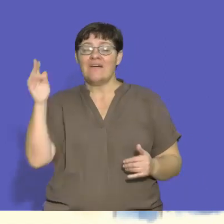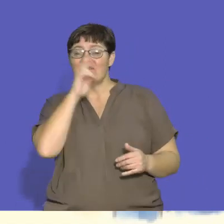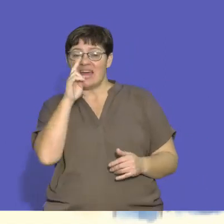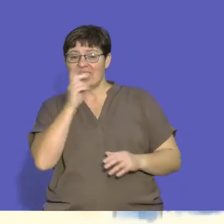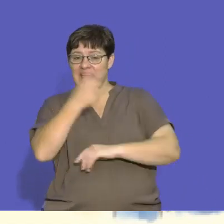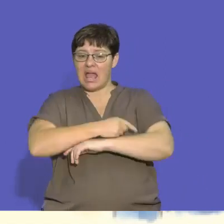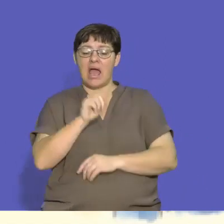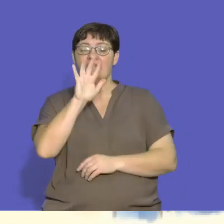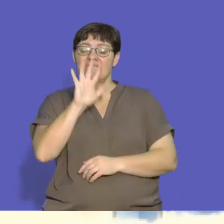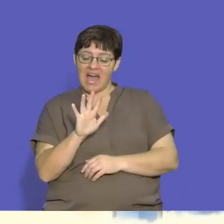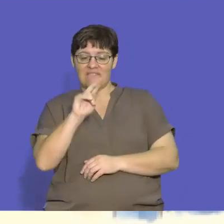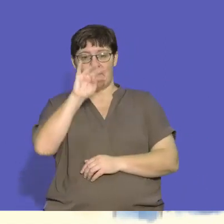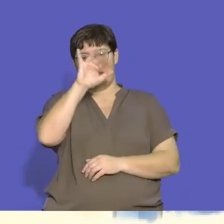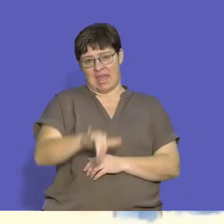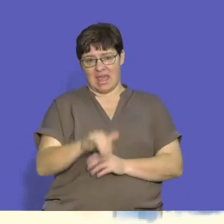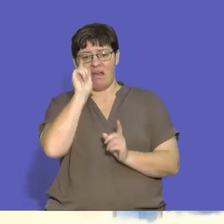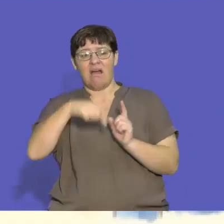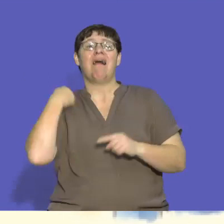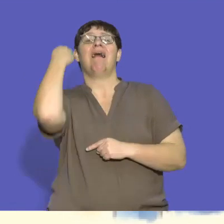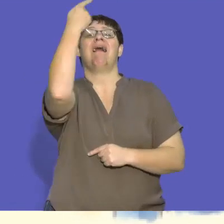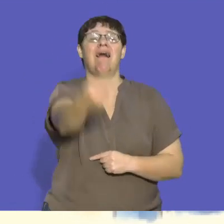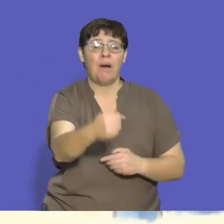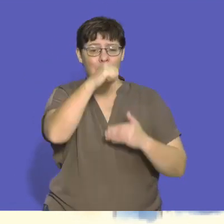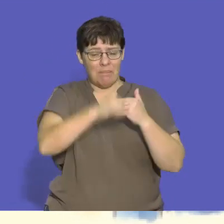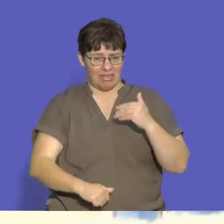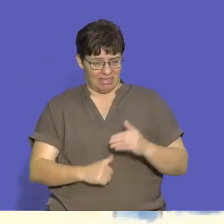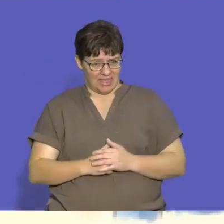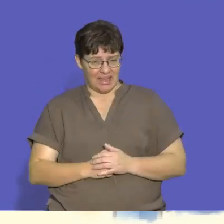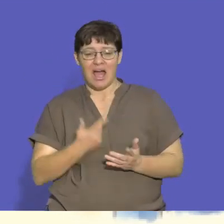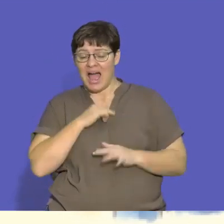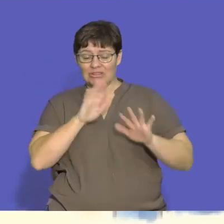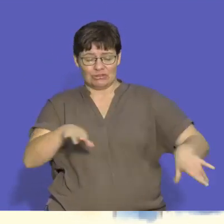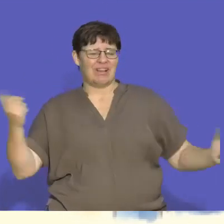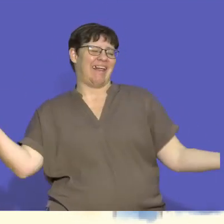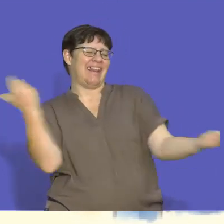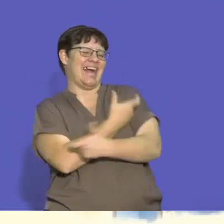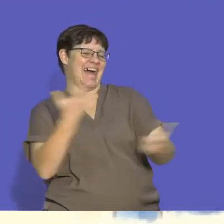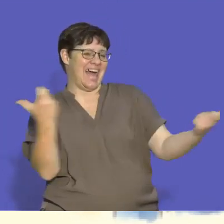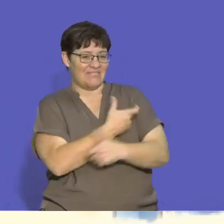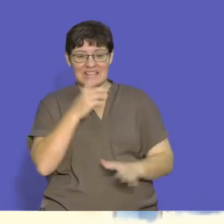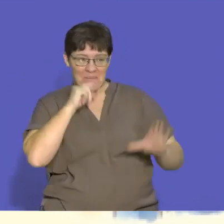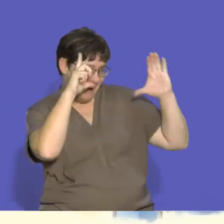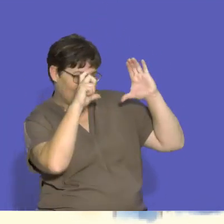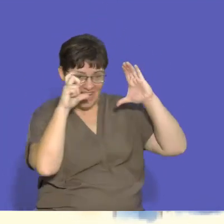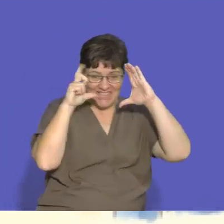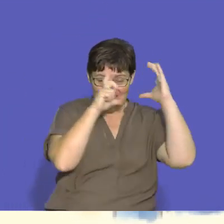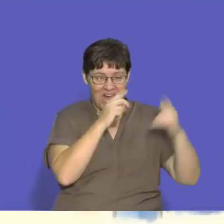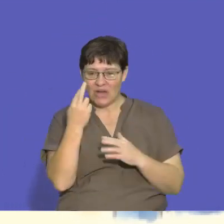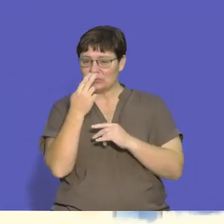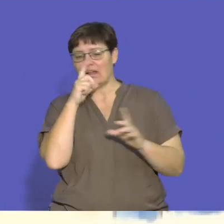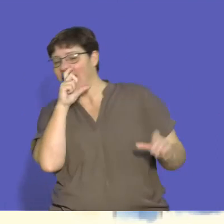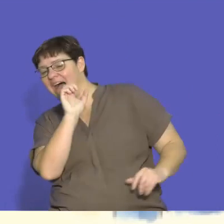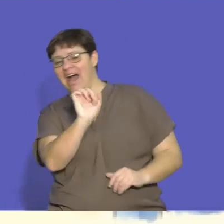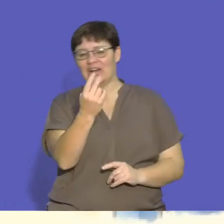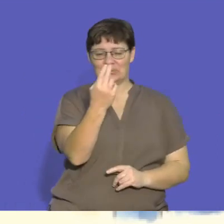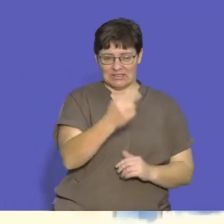only on 5 May, more than a month away. The children laughed. Some of them took photos of the twins on their